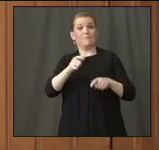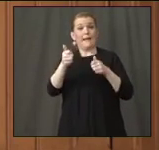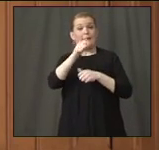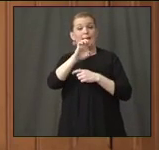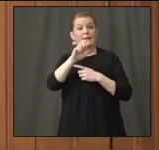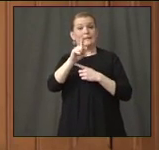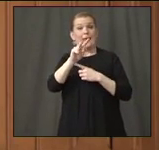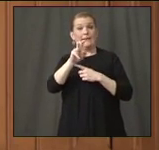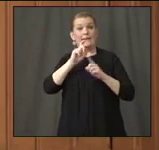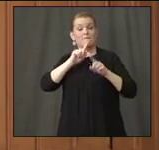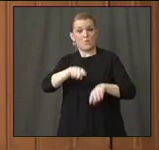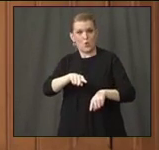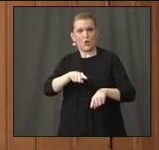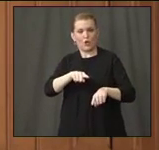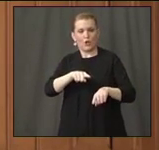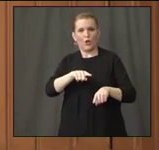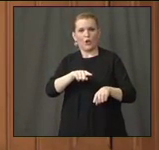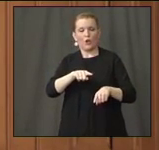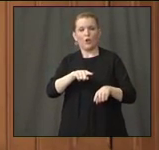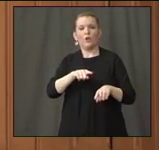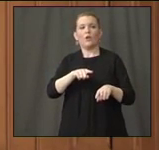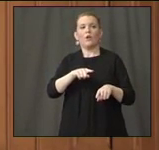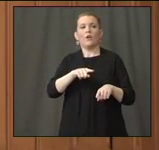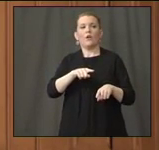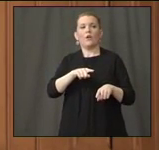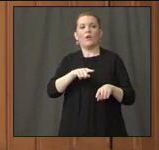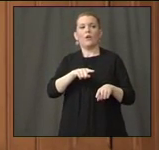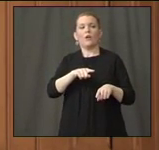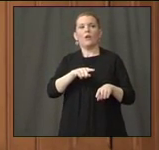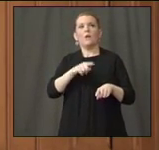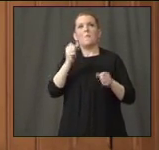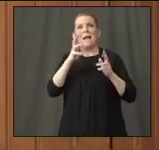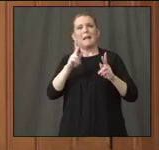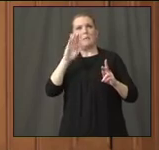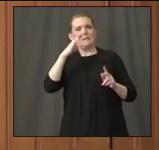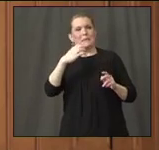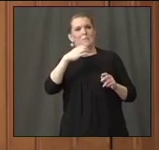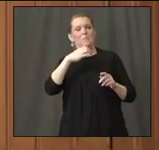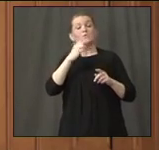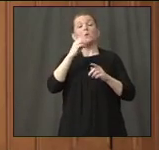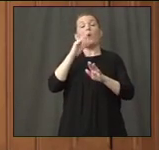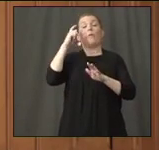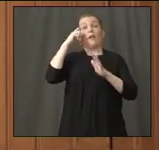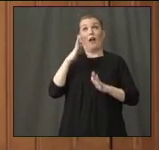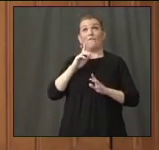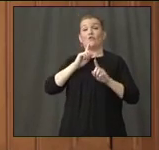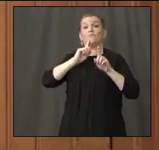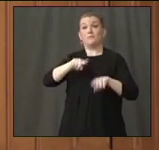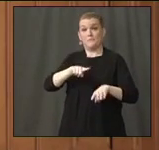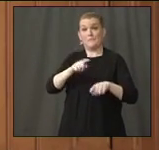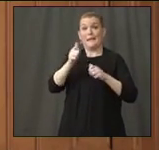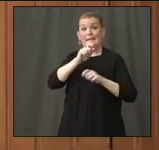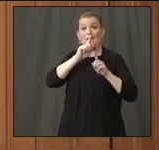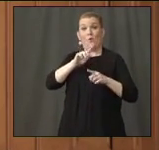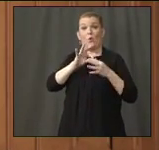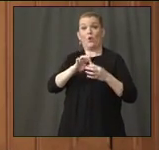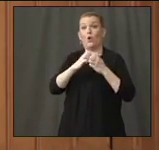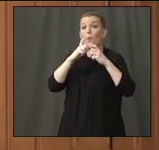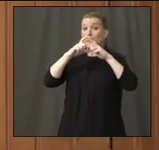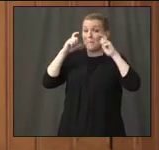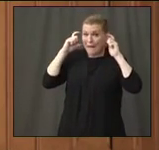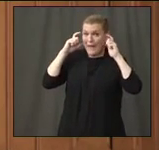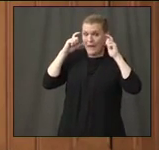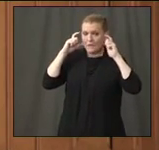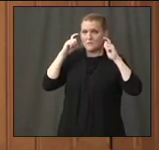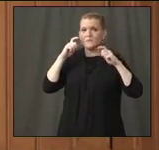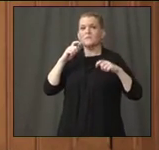distance somehow makes this problem, the PPE shortage, worse. It's important for people to remember two things. One, not all PPE is the same,